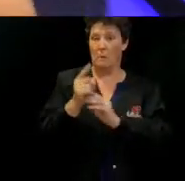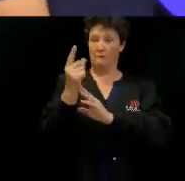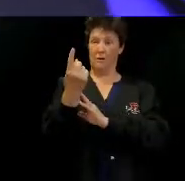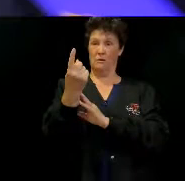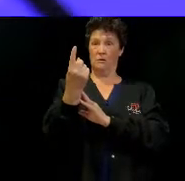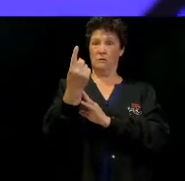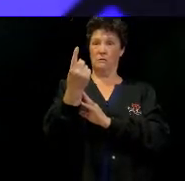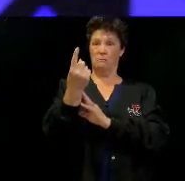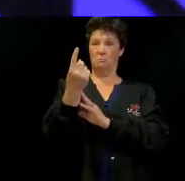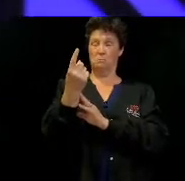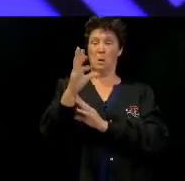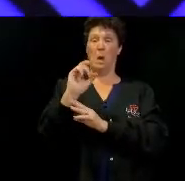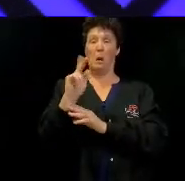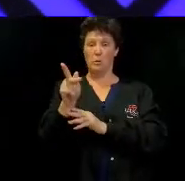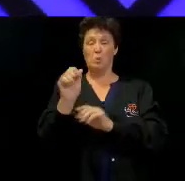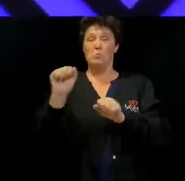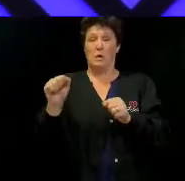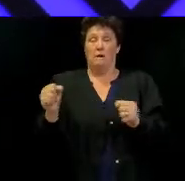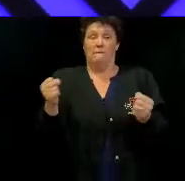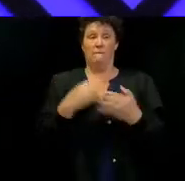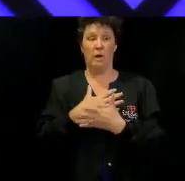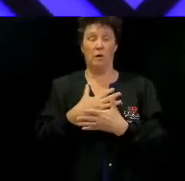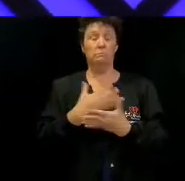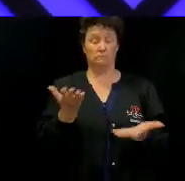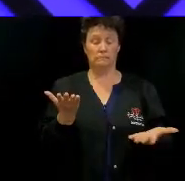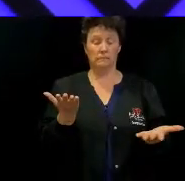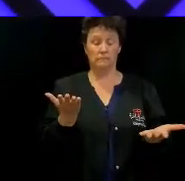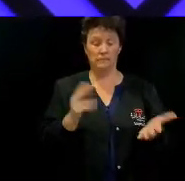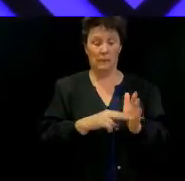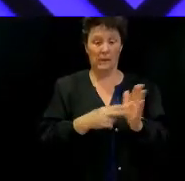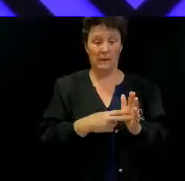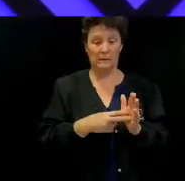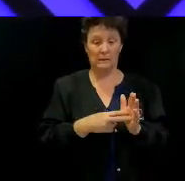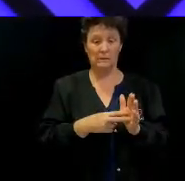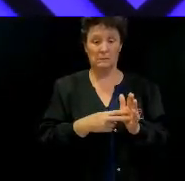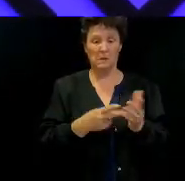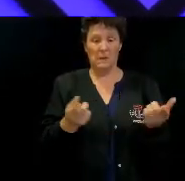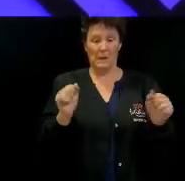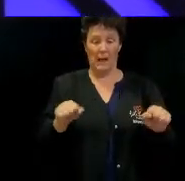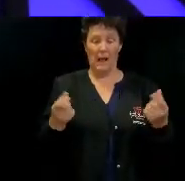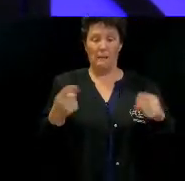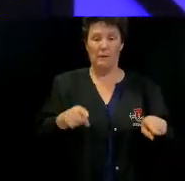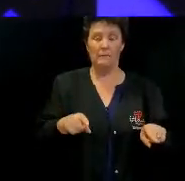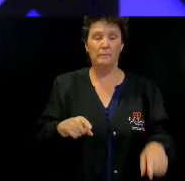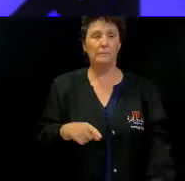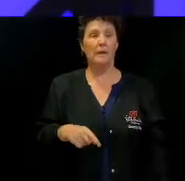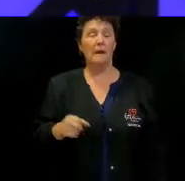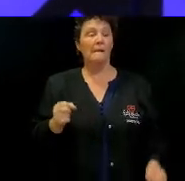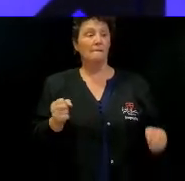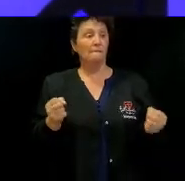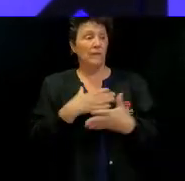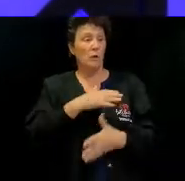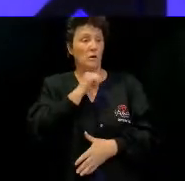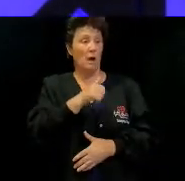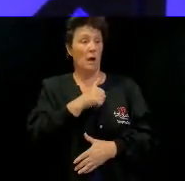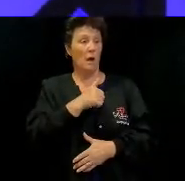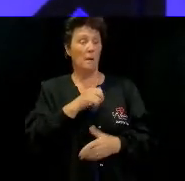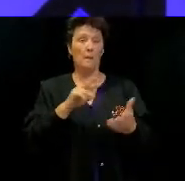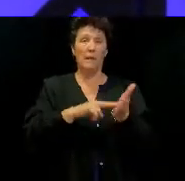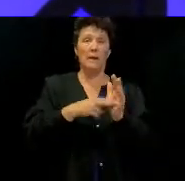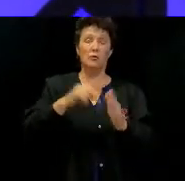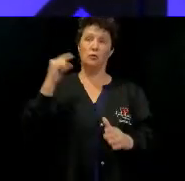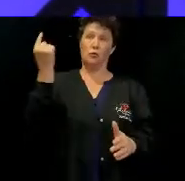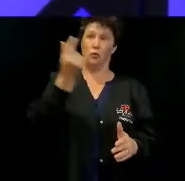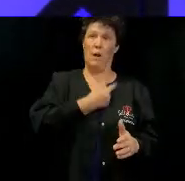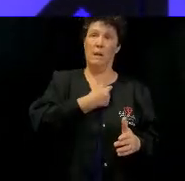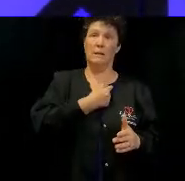to fear. If it's telling us to fear not, right, there's an opportunity for us to fear. But also, if it tells us to fear not, there's also a grace that's available for us to